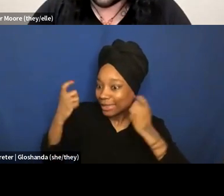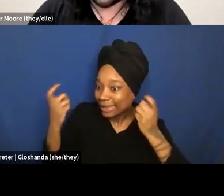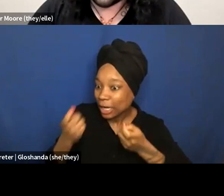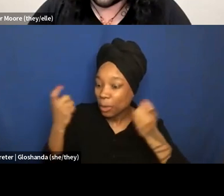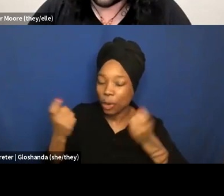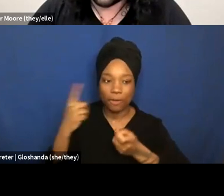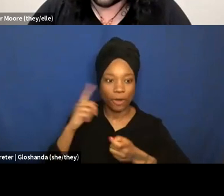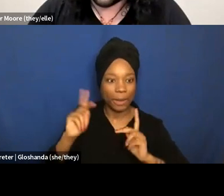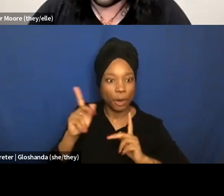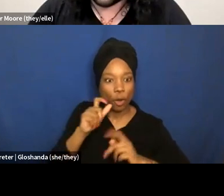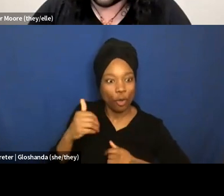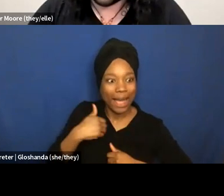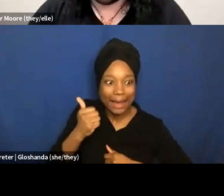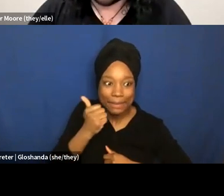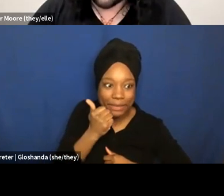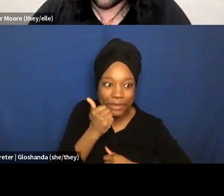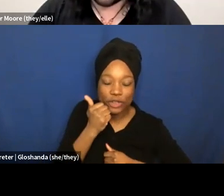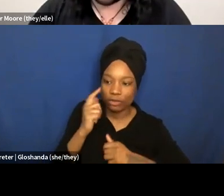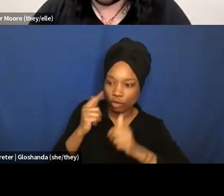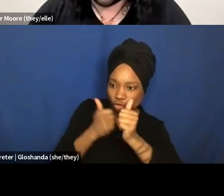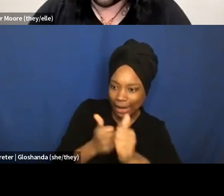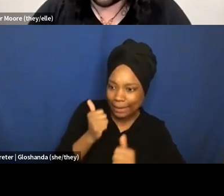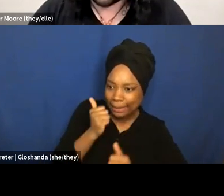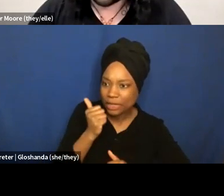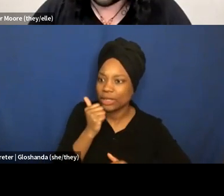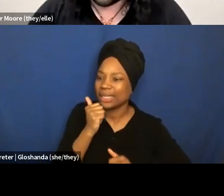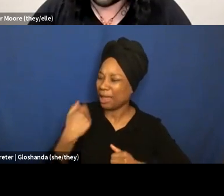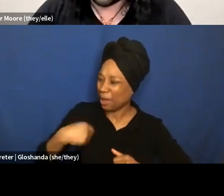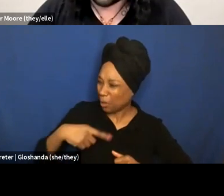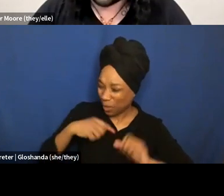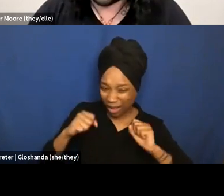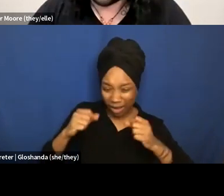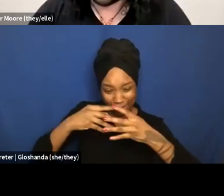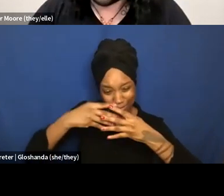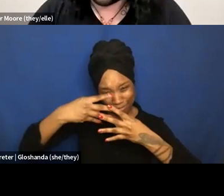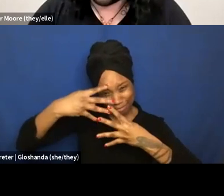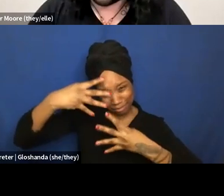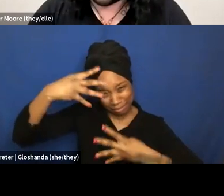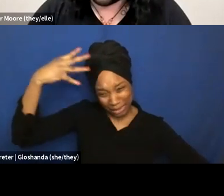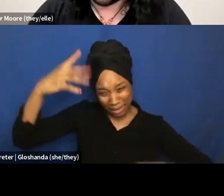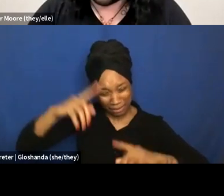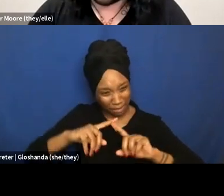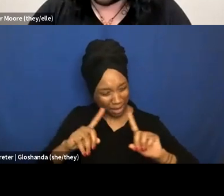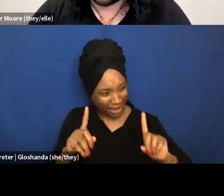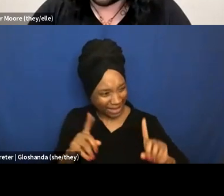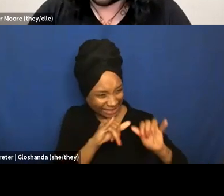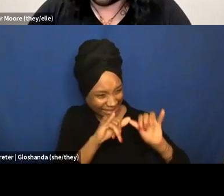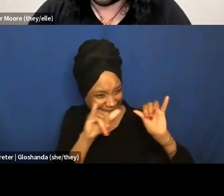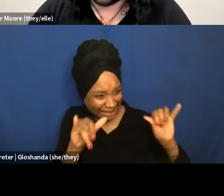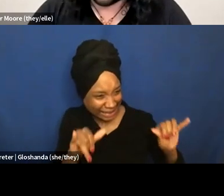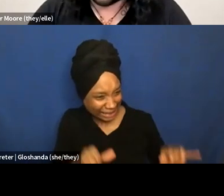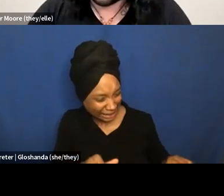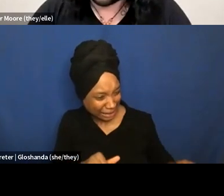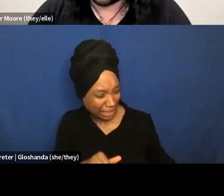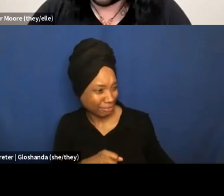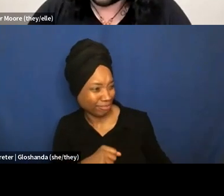our period, I mean, we could continue. Just the audacity of a system that would